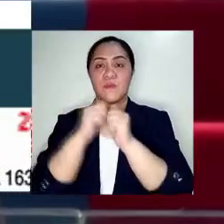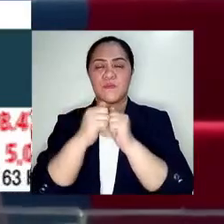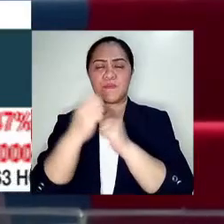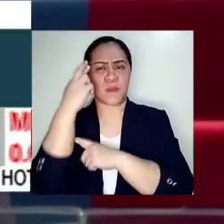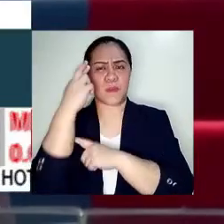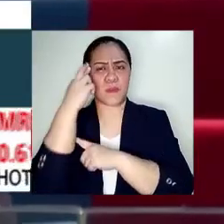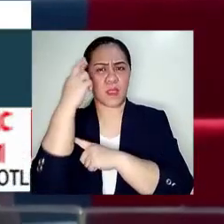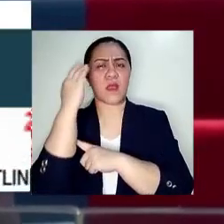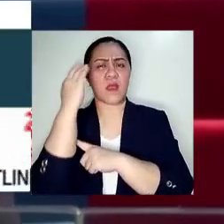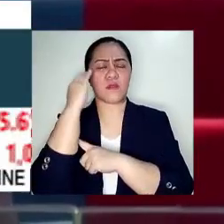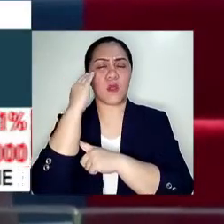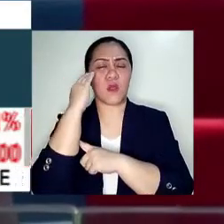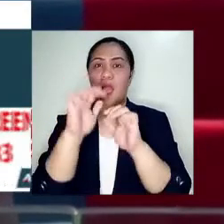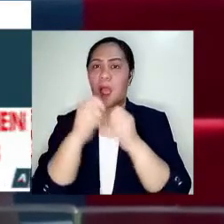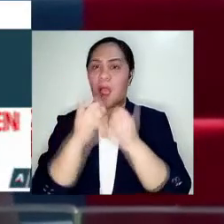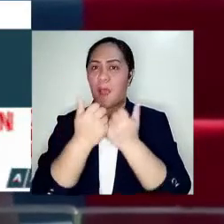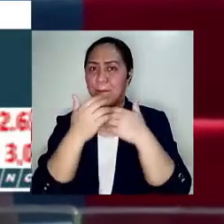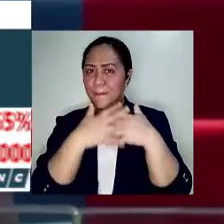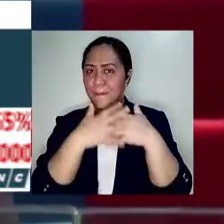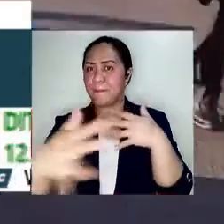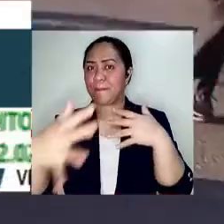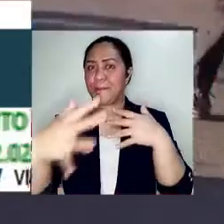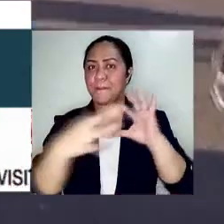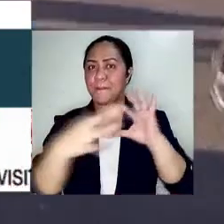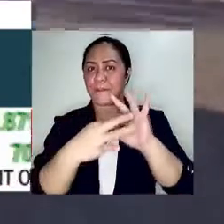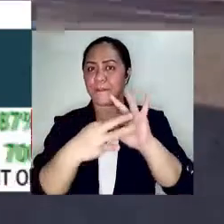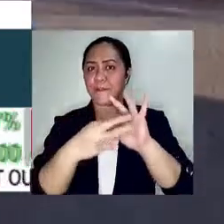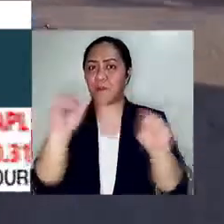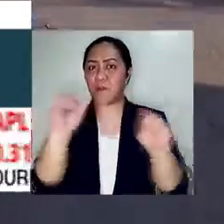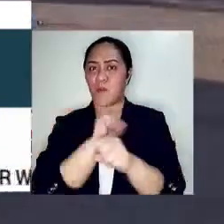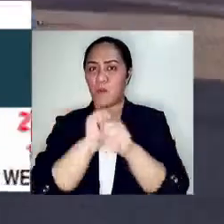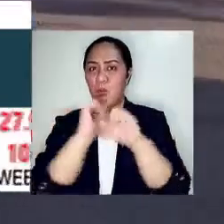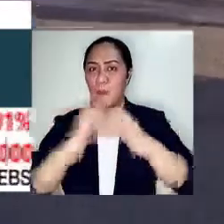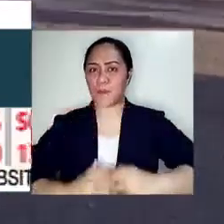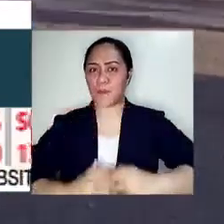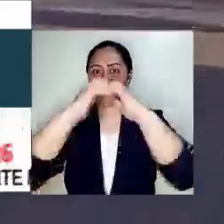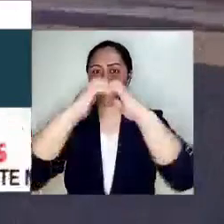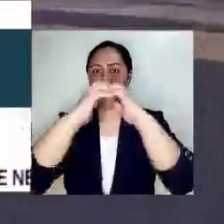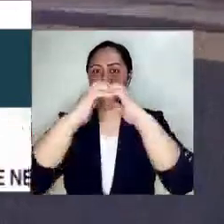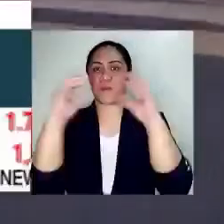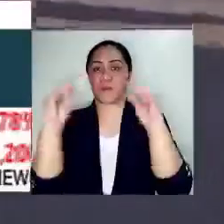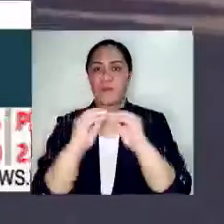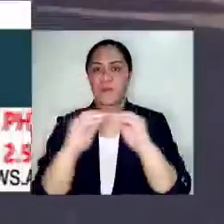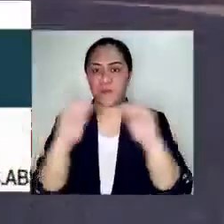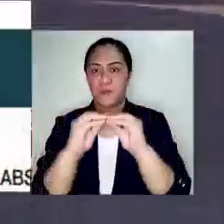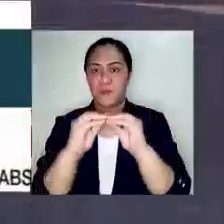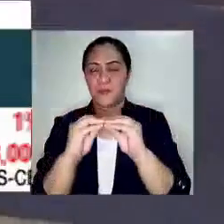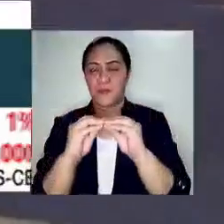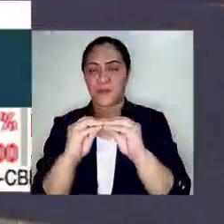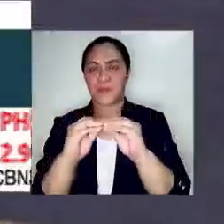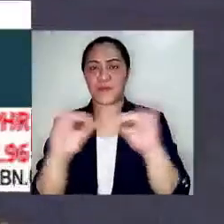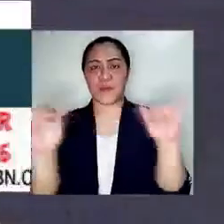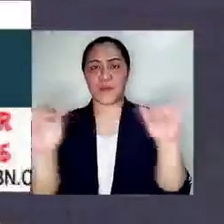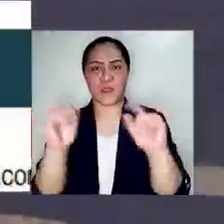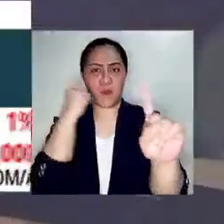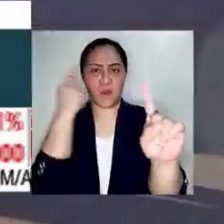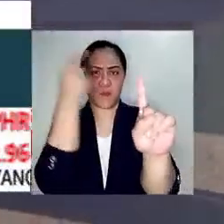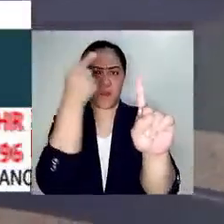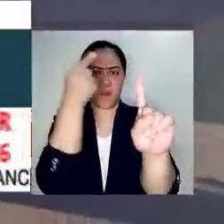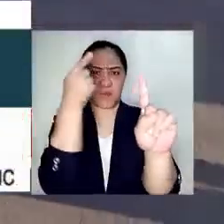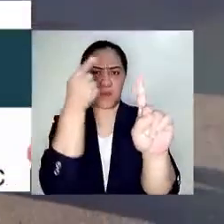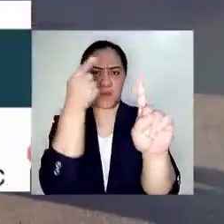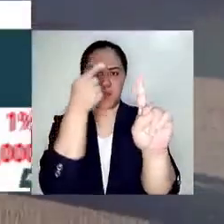these allies can work together to address common objectives or even facing problems.